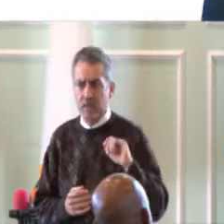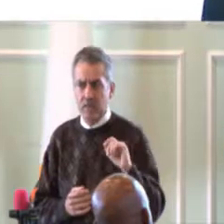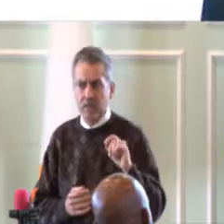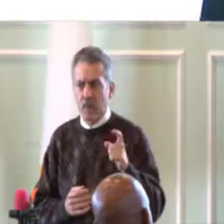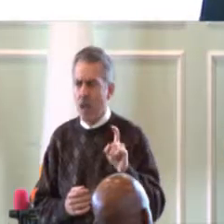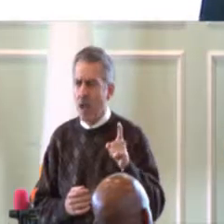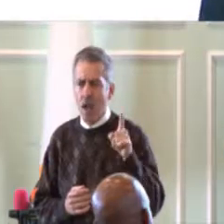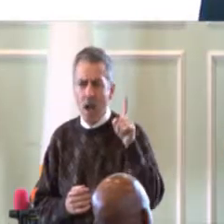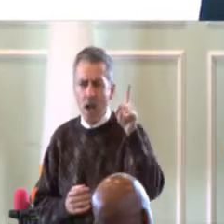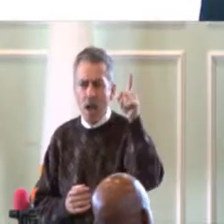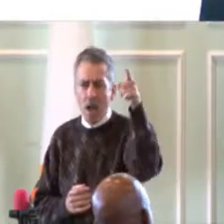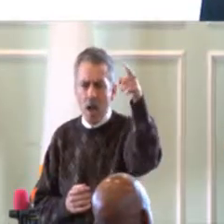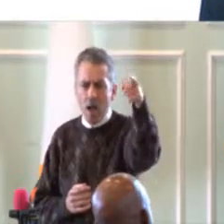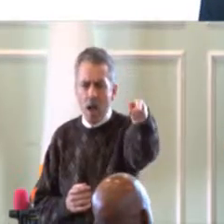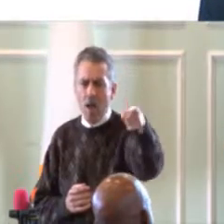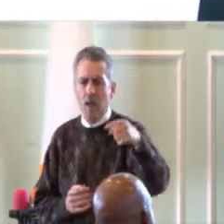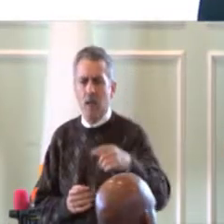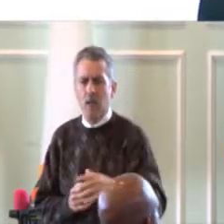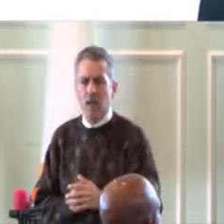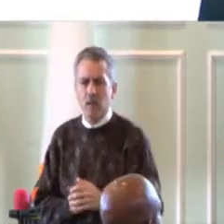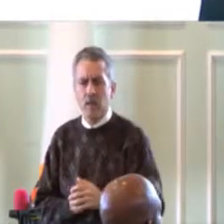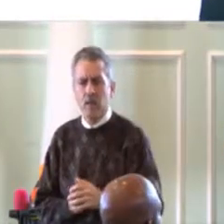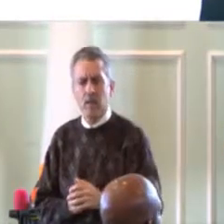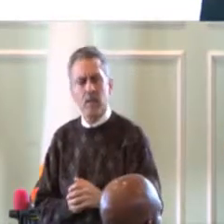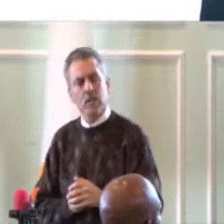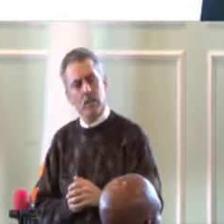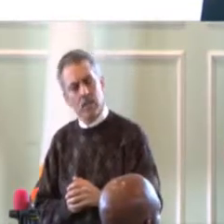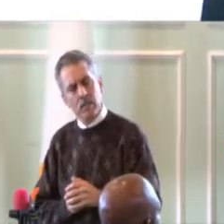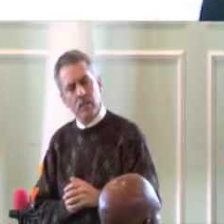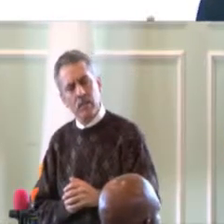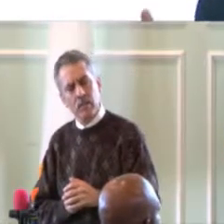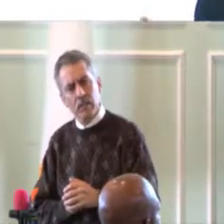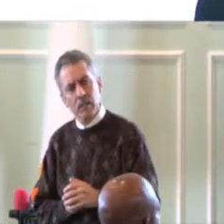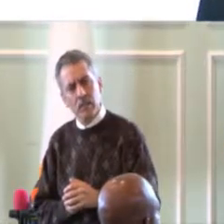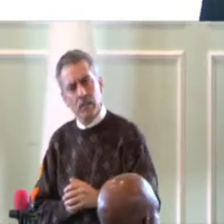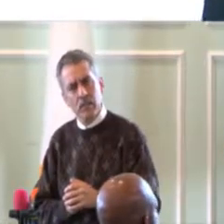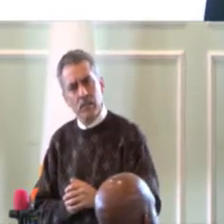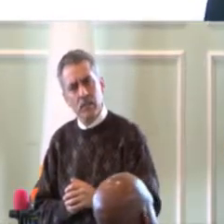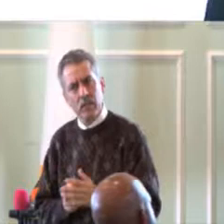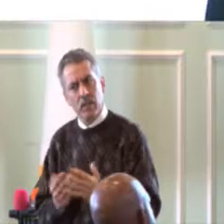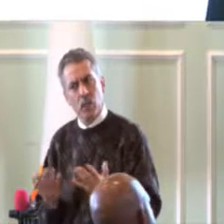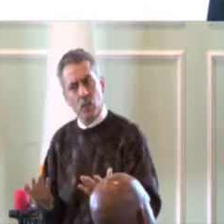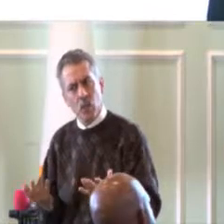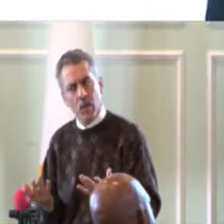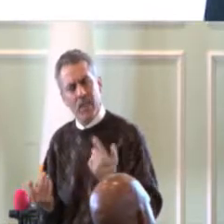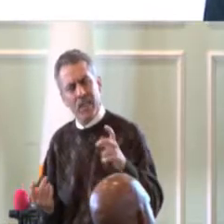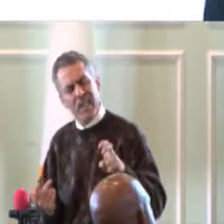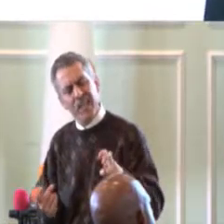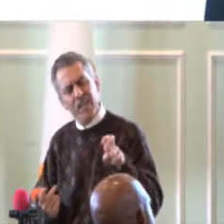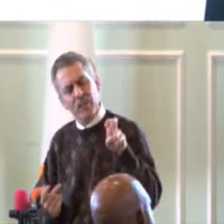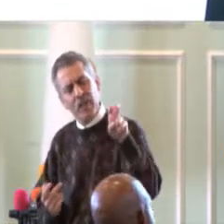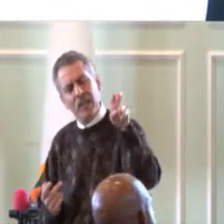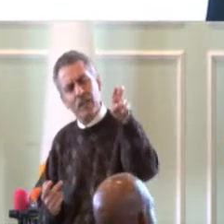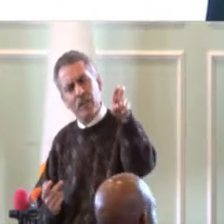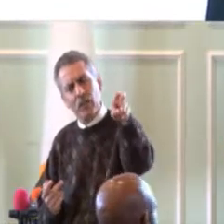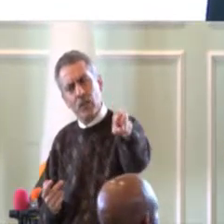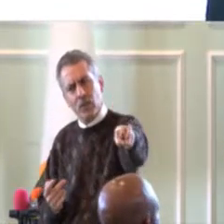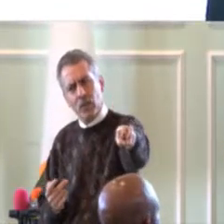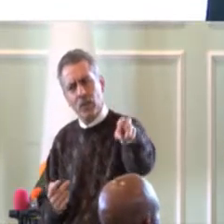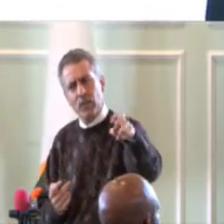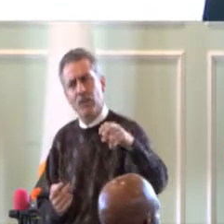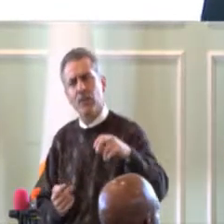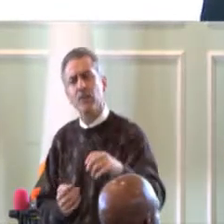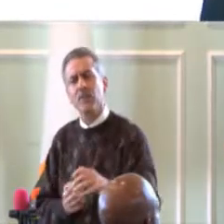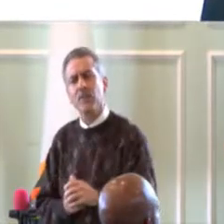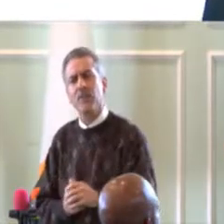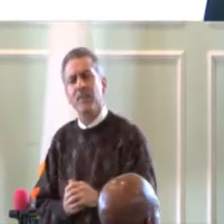ministry, a stewardship ministry, where we're talking about stewardship throughout the cities. So it's kind of an outreach. So we're trying to see if